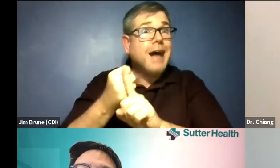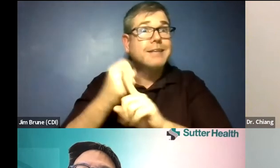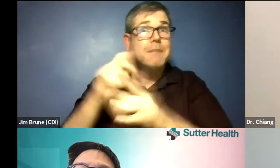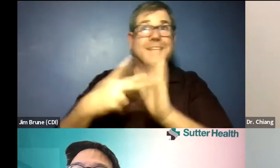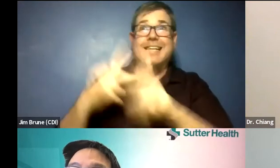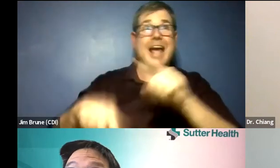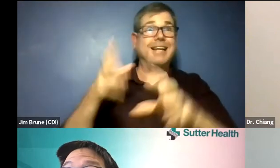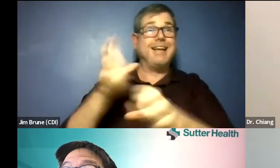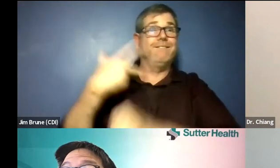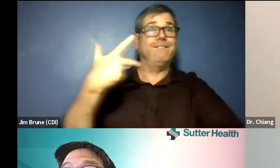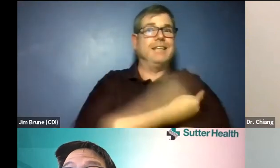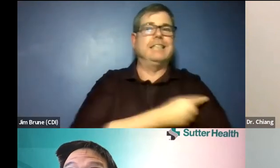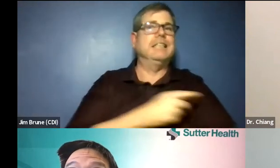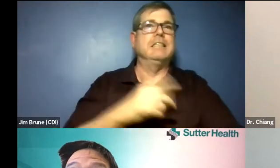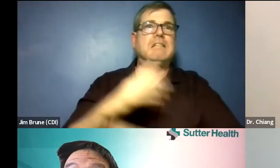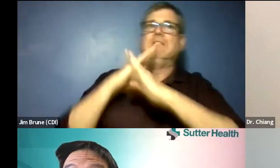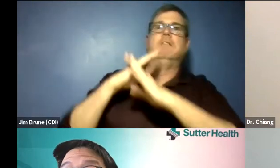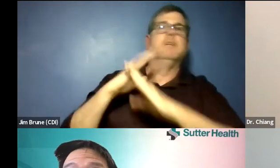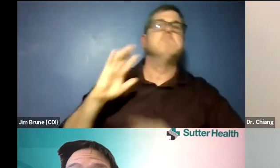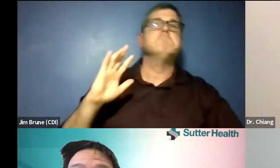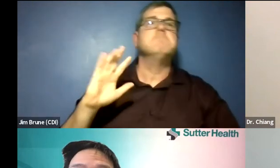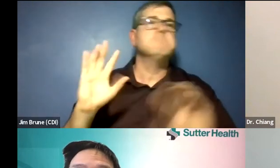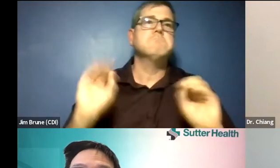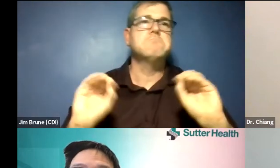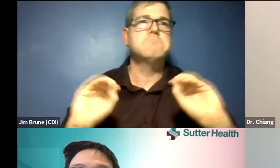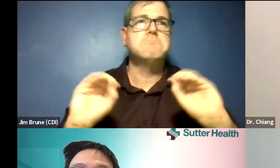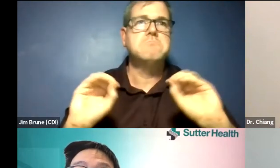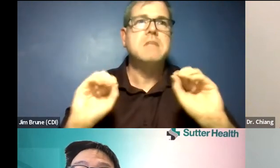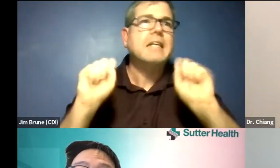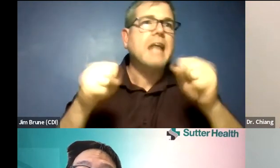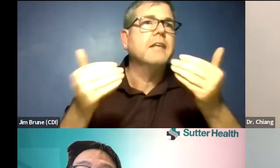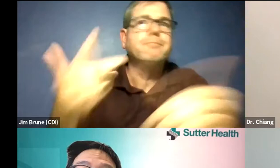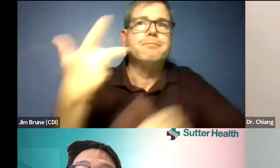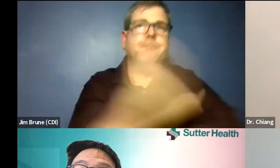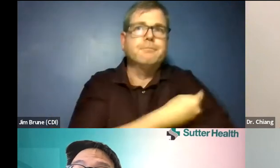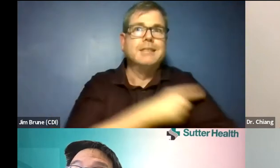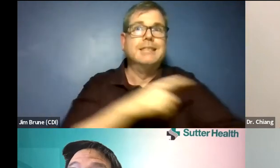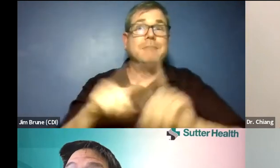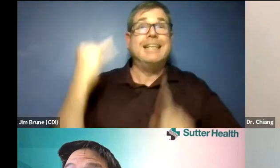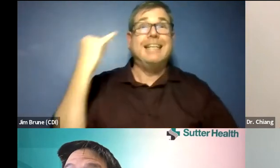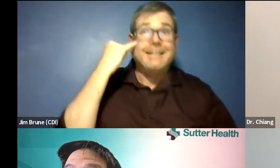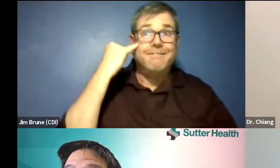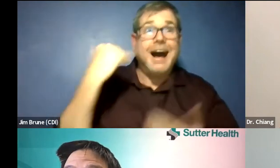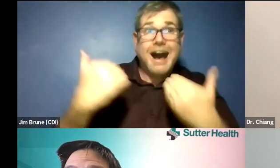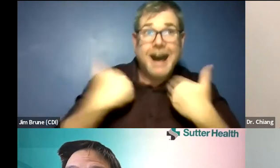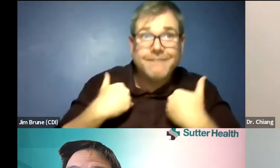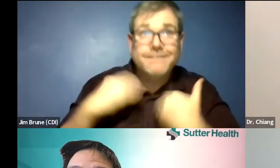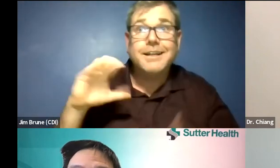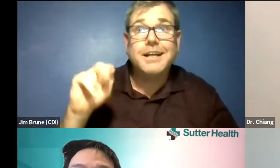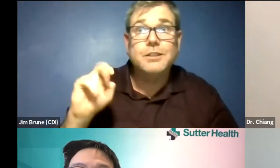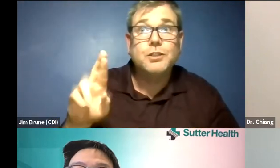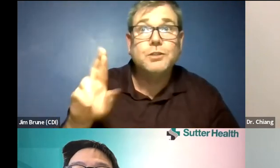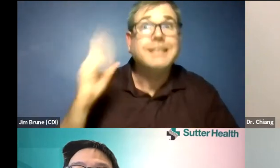So, in fact, if you have cancer or some of the higher risk